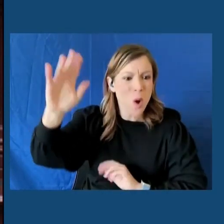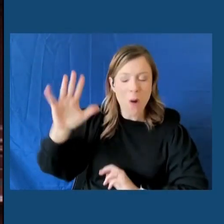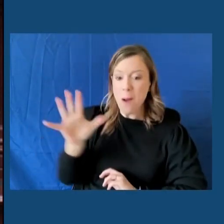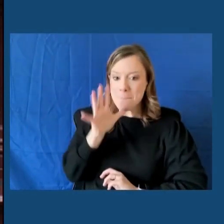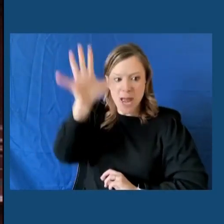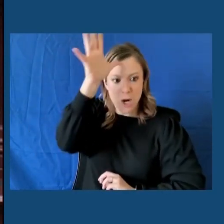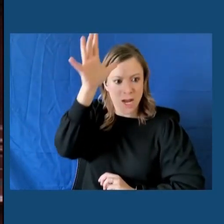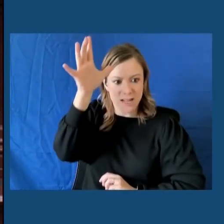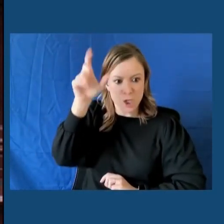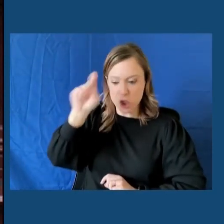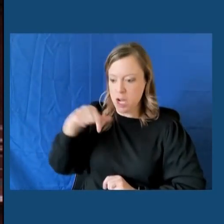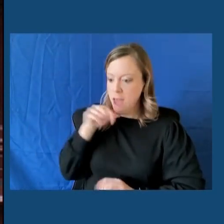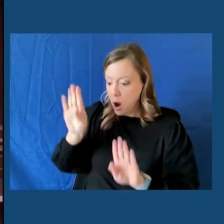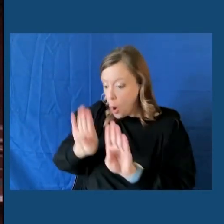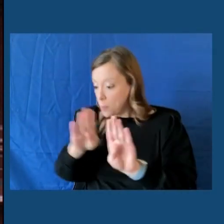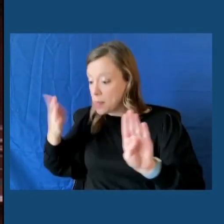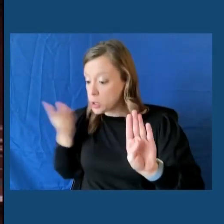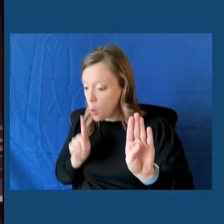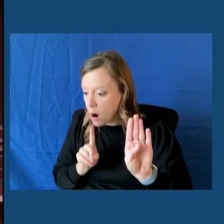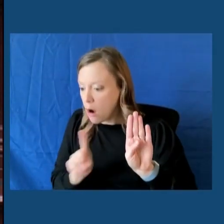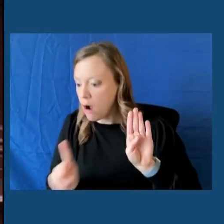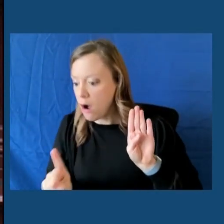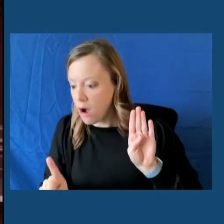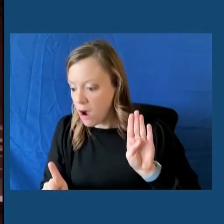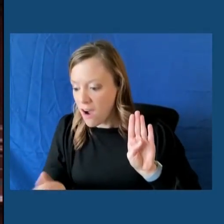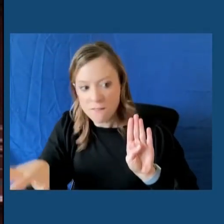lifeless and glassy-eyed on the floor.